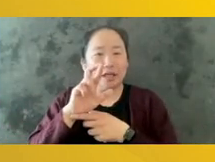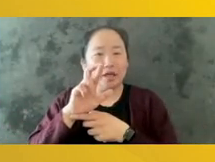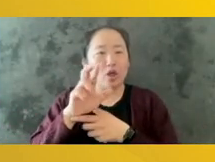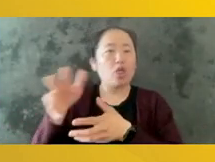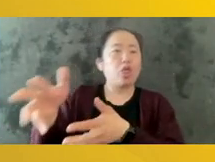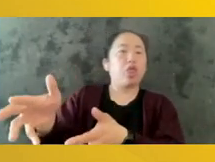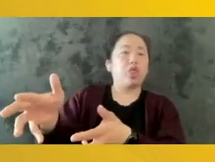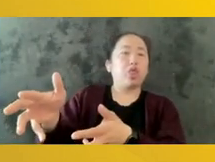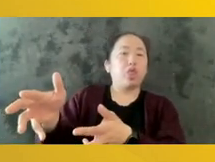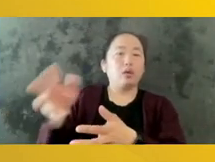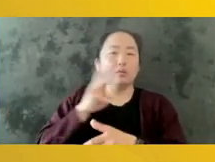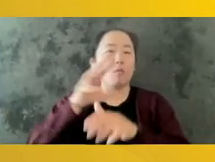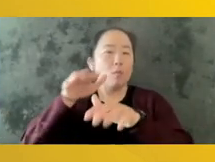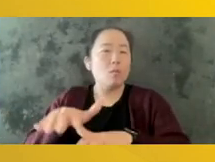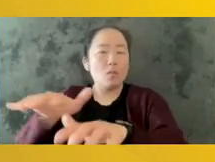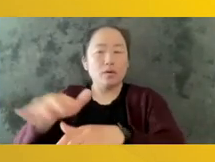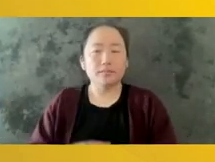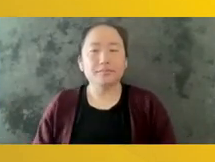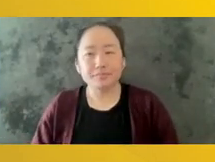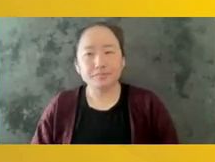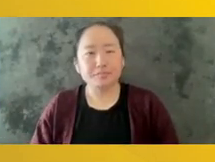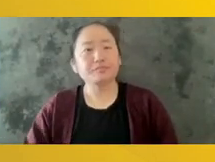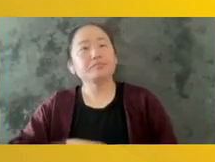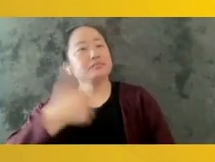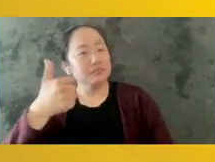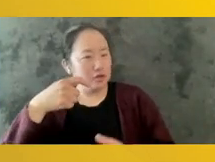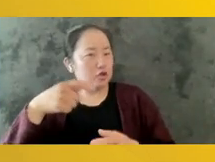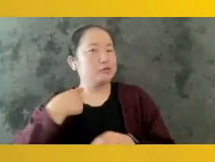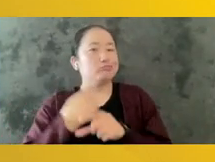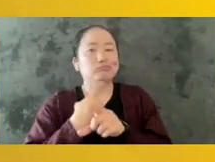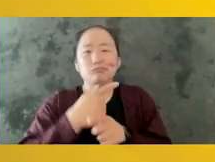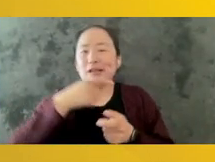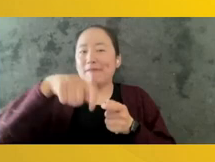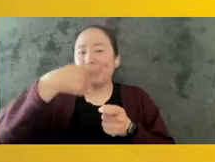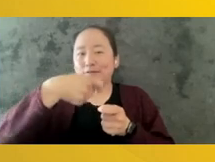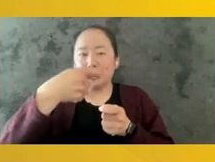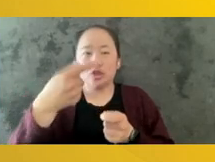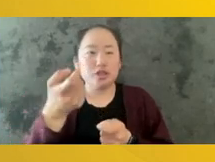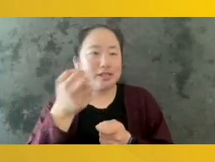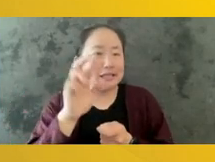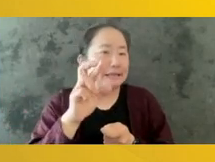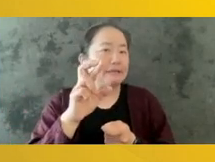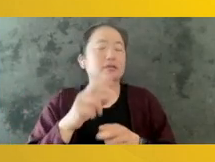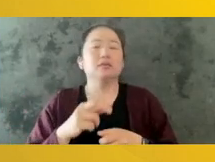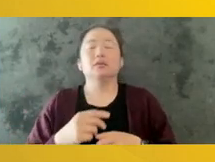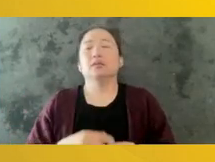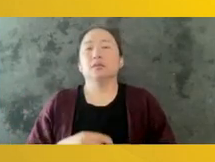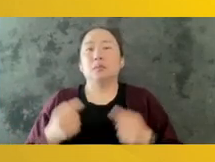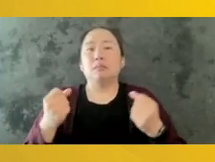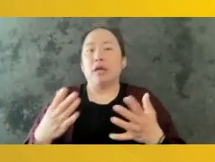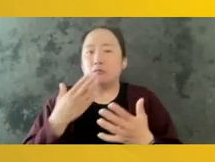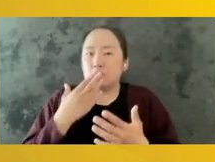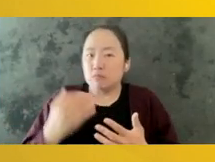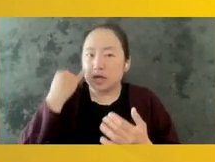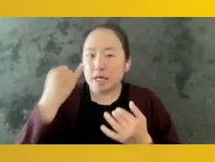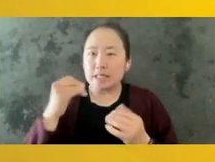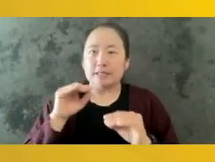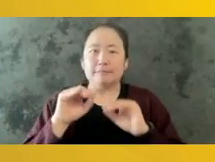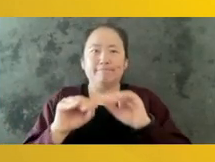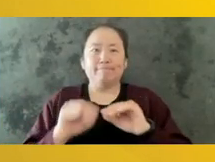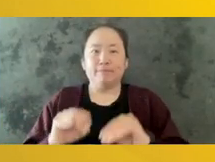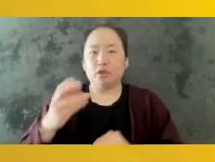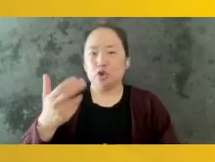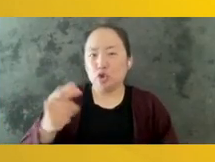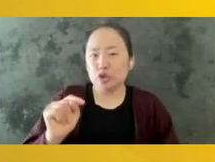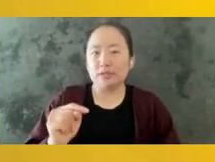Also, fishing gear is another idea that people are sharing. So people definitely have a lot of great ideas that you're sharing in the chat. Thank you so